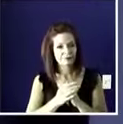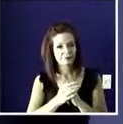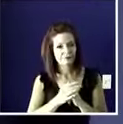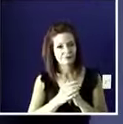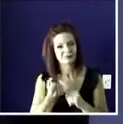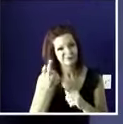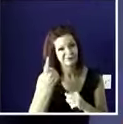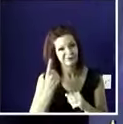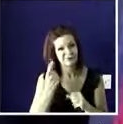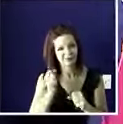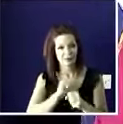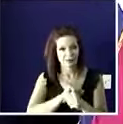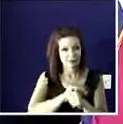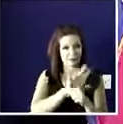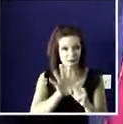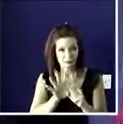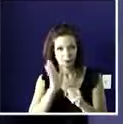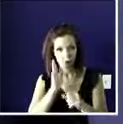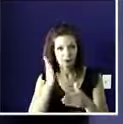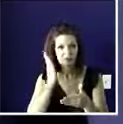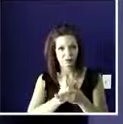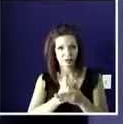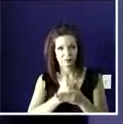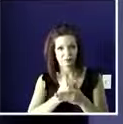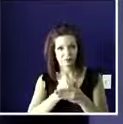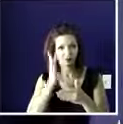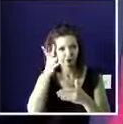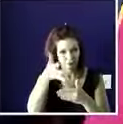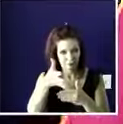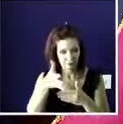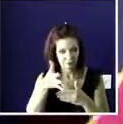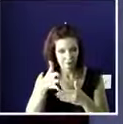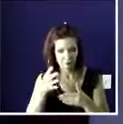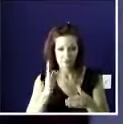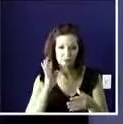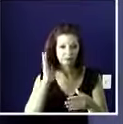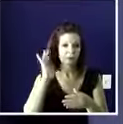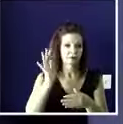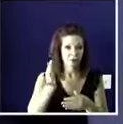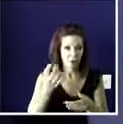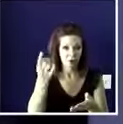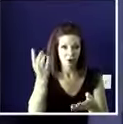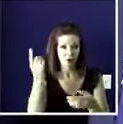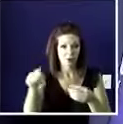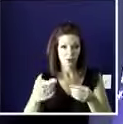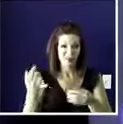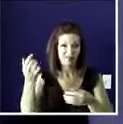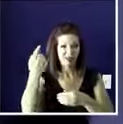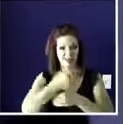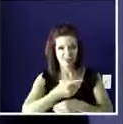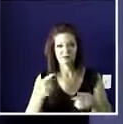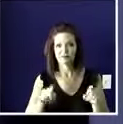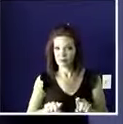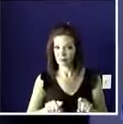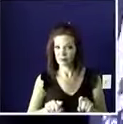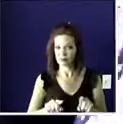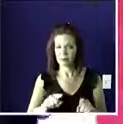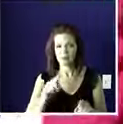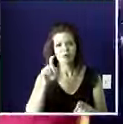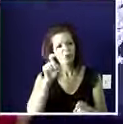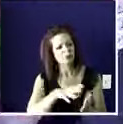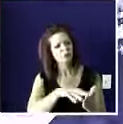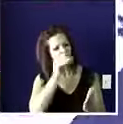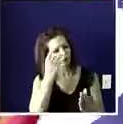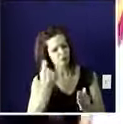COVID-19 will stop ambushing the headlines one day. And when that day comes, there has to be something to be learned, something to be